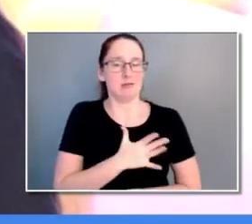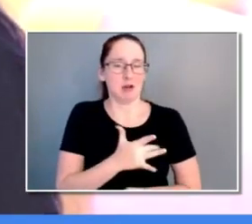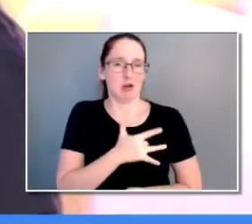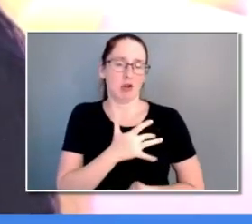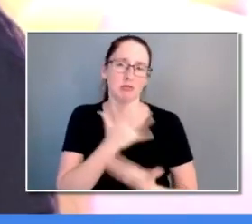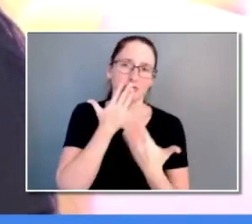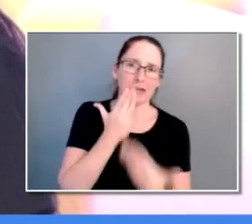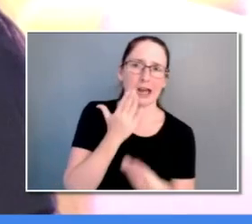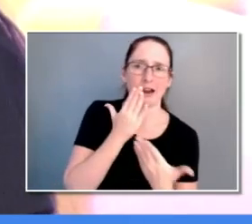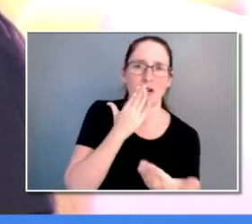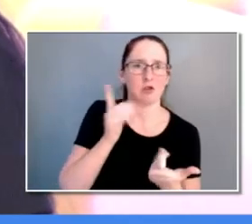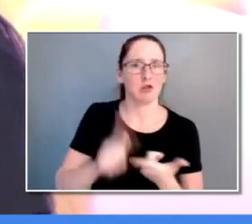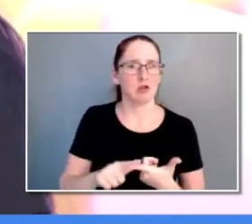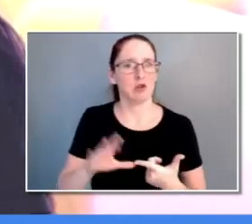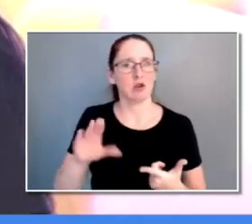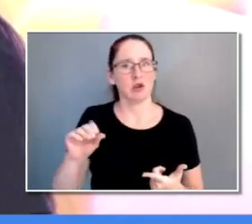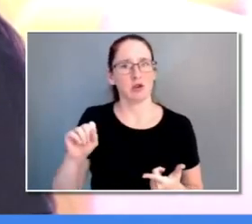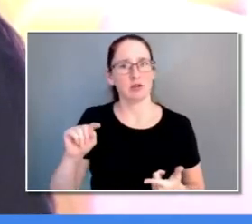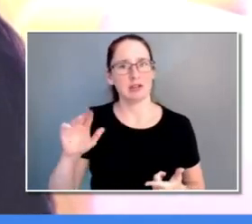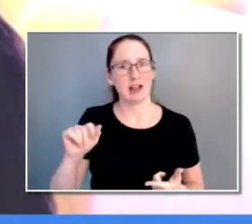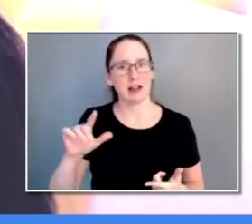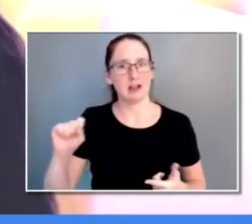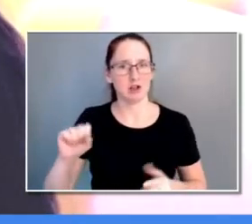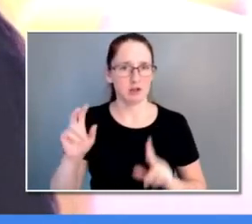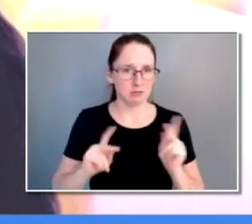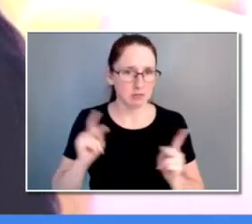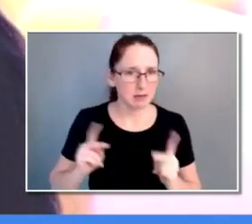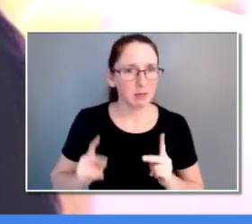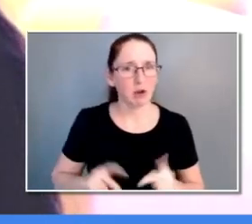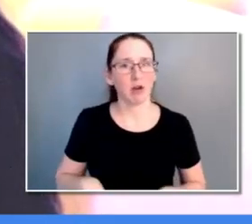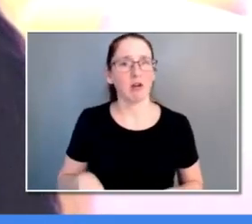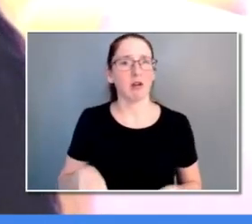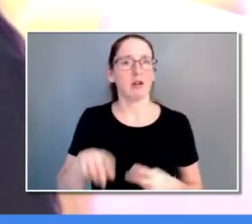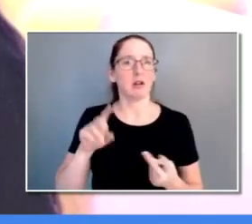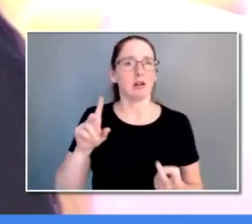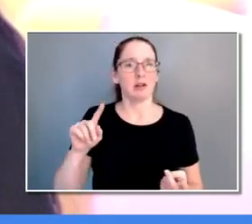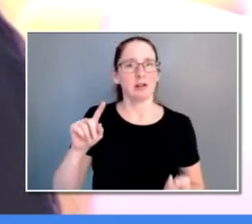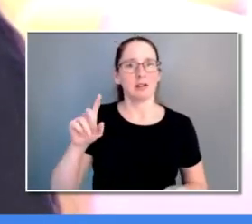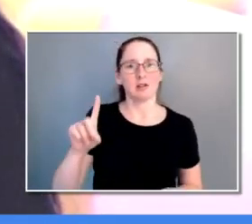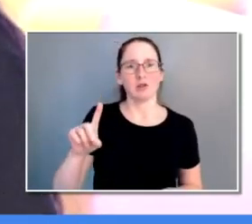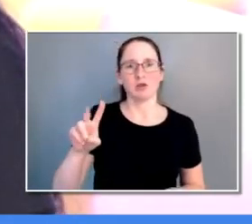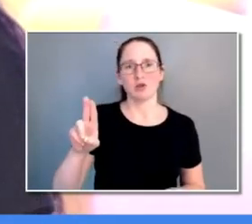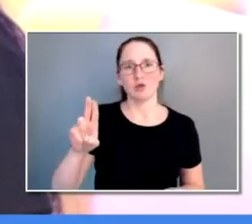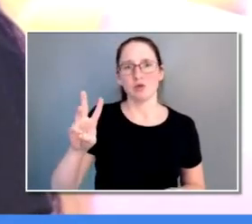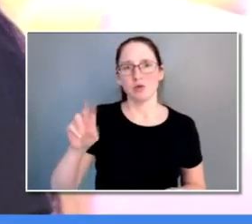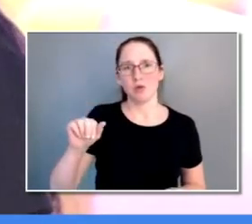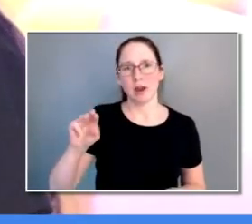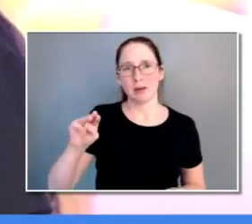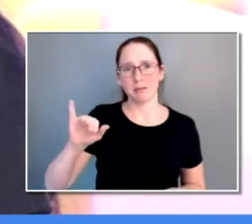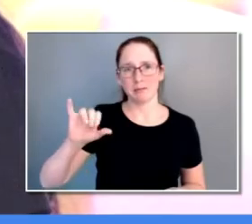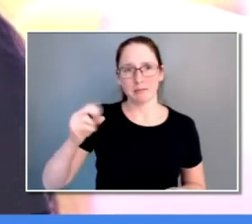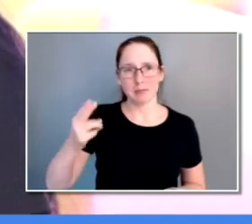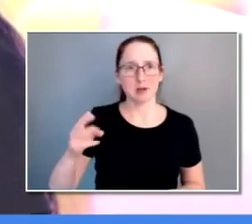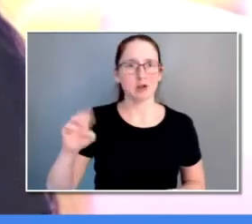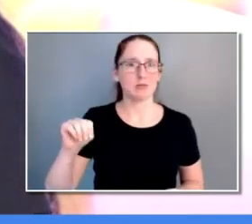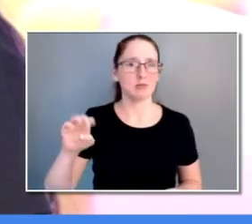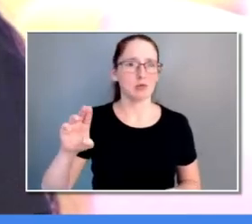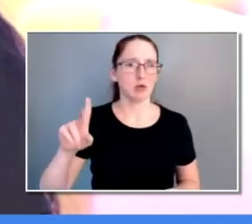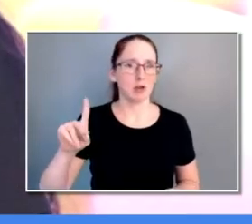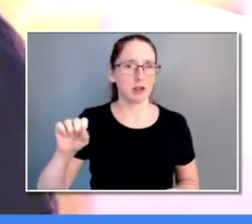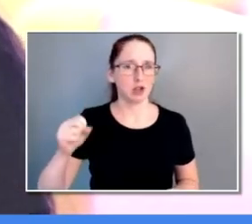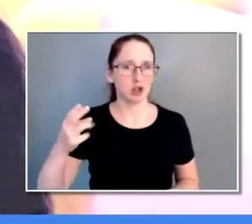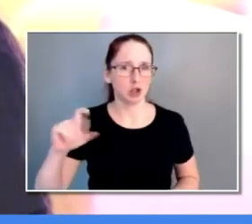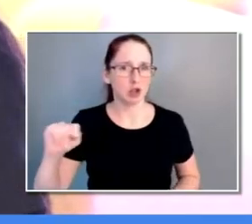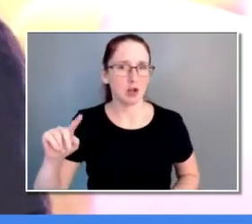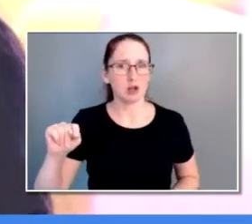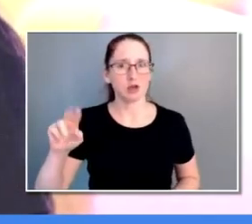gratitude to the Coast Salish people, the Duwamish, the Muckleshoot, the Tulalip, and the Suquamish nations. Their resistance to the efforts that seek to